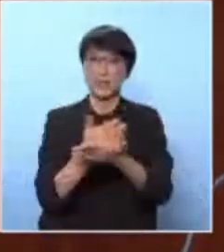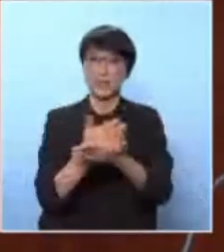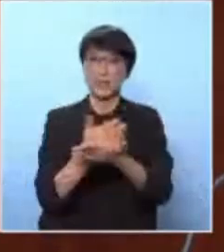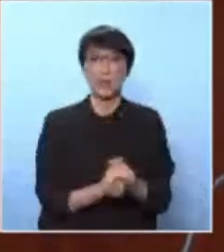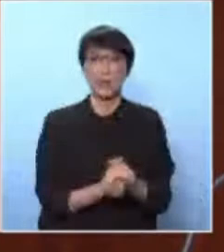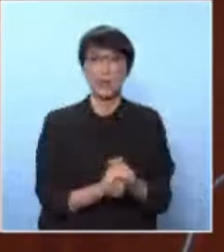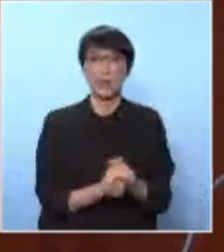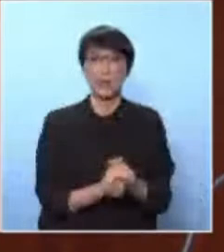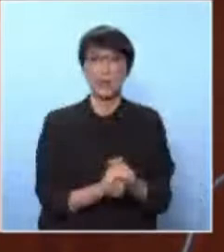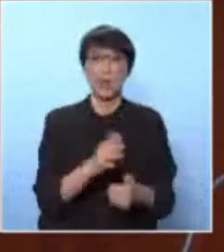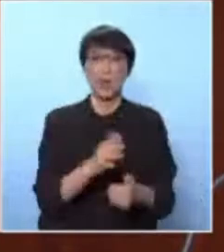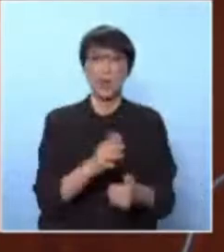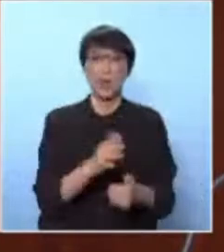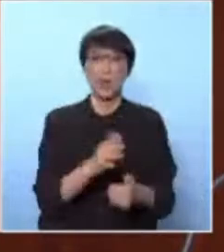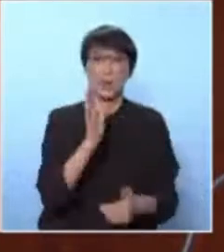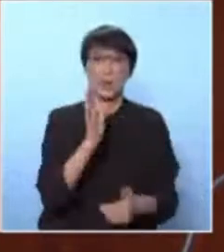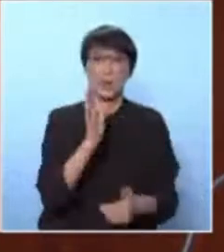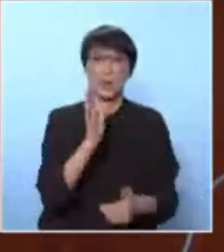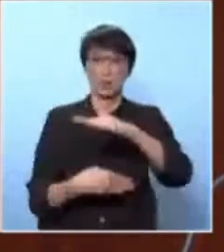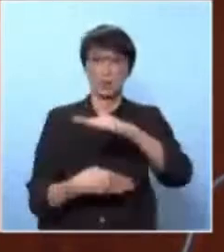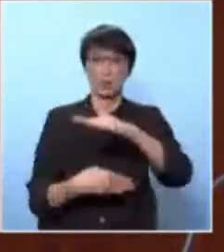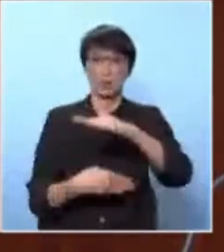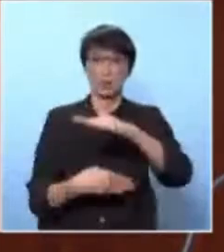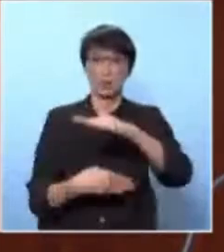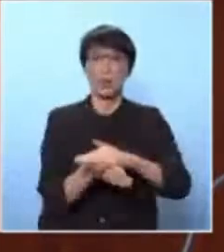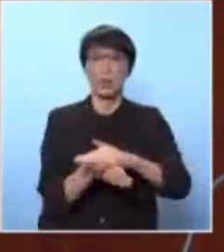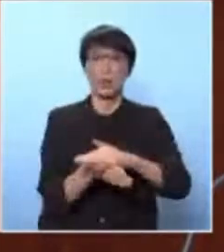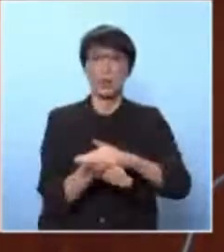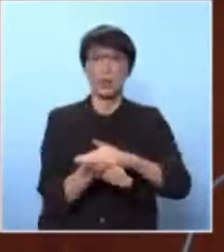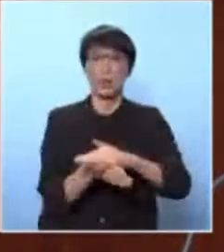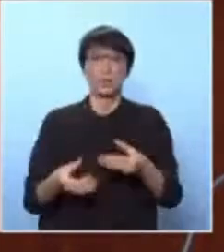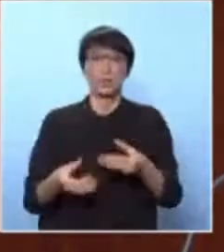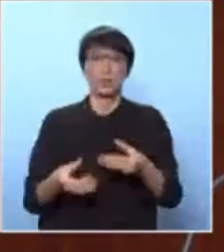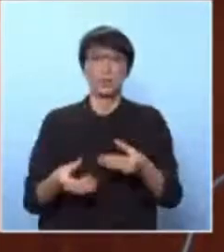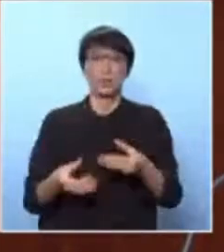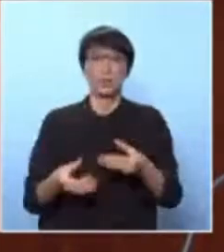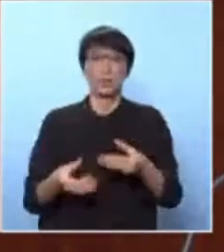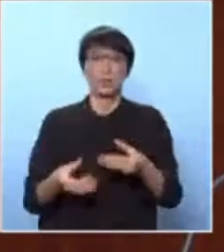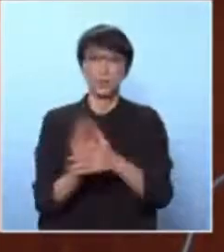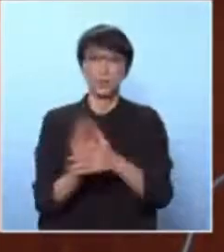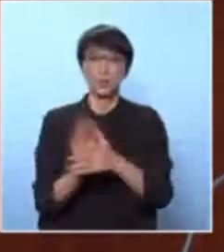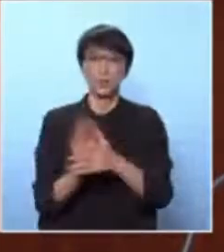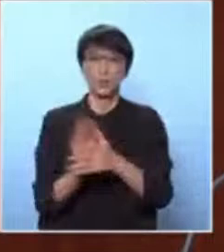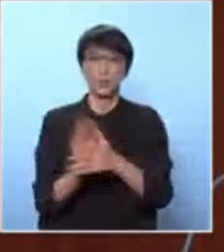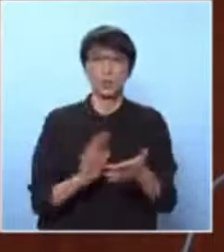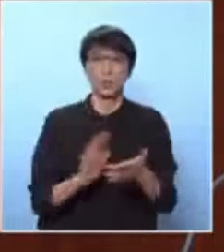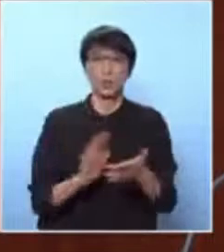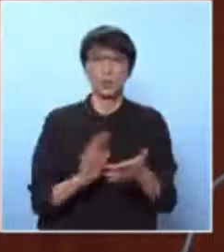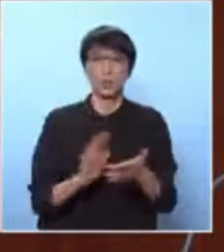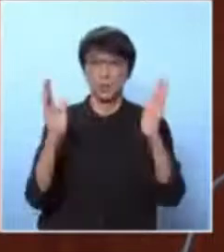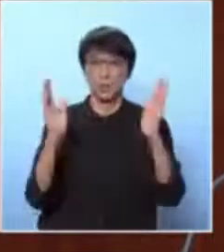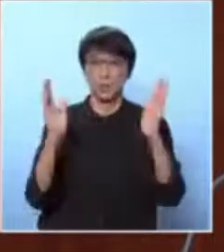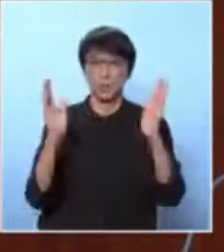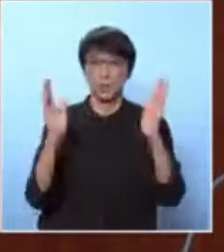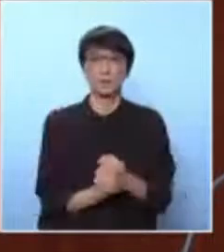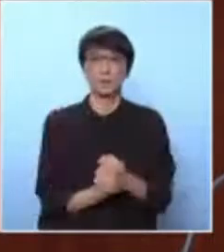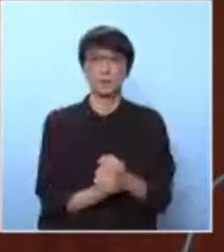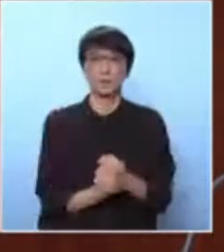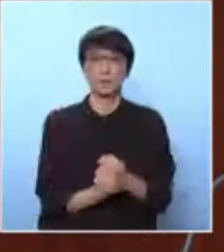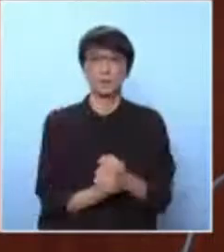at least 500 SDU households, with about 80,000 attendants a year.